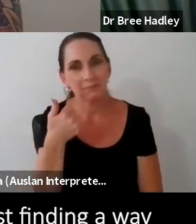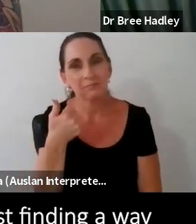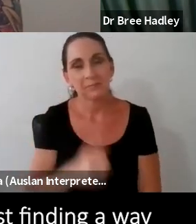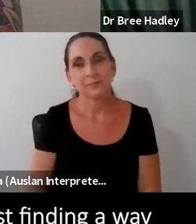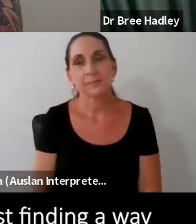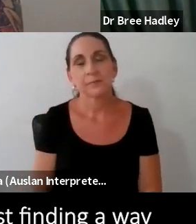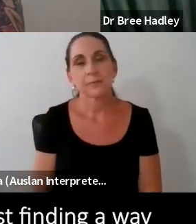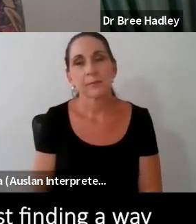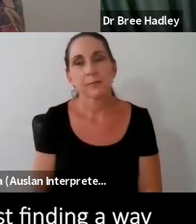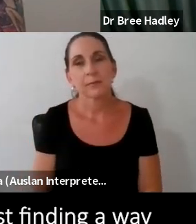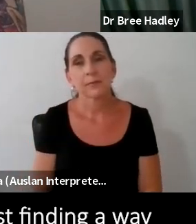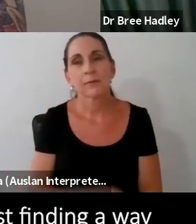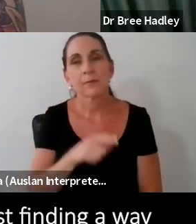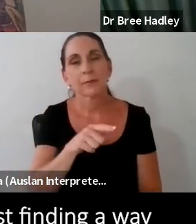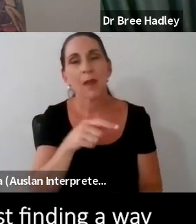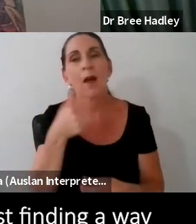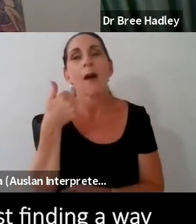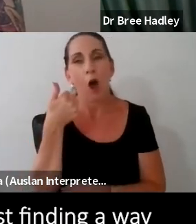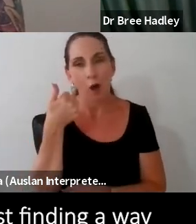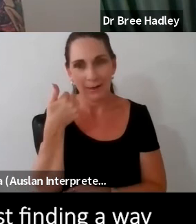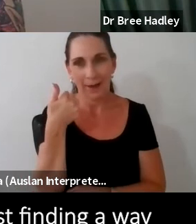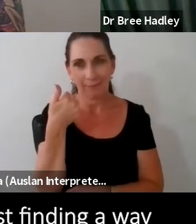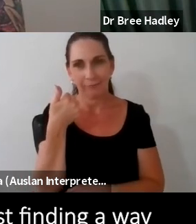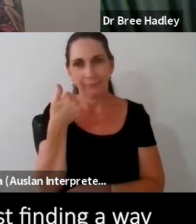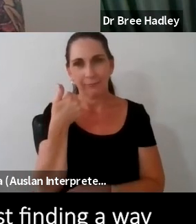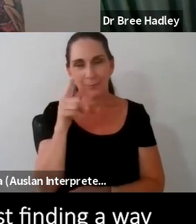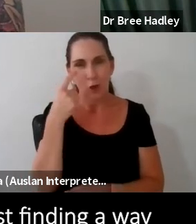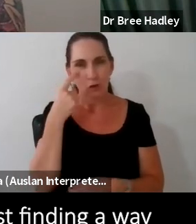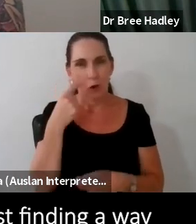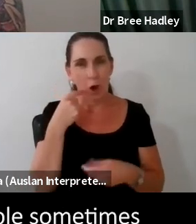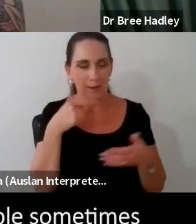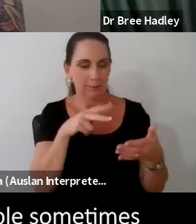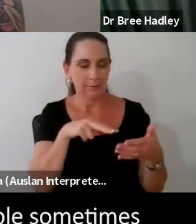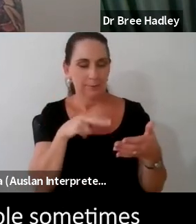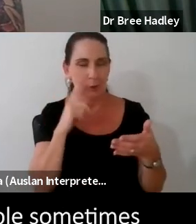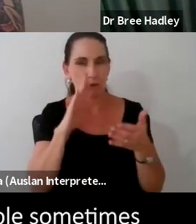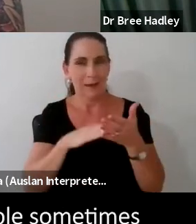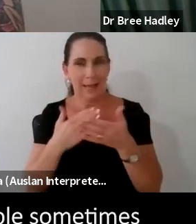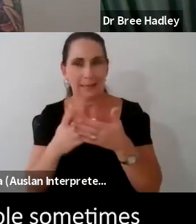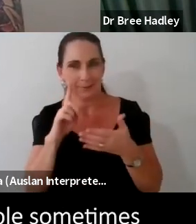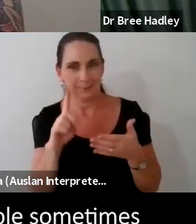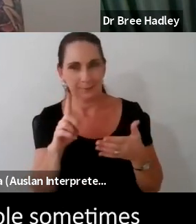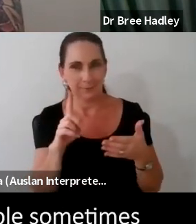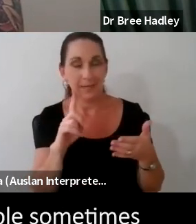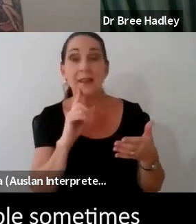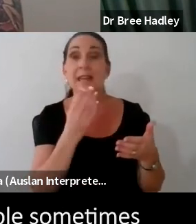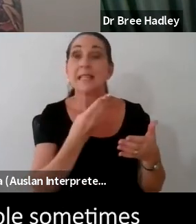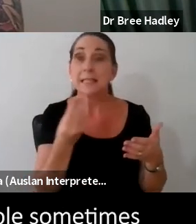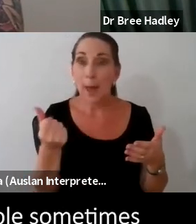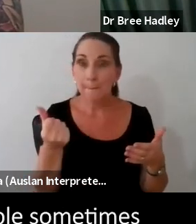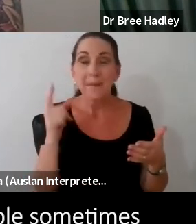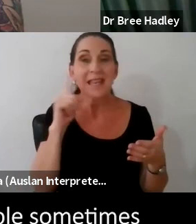Some people, okay, just finding a way to translate this. Some hearing